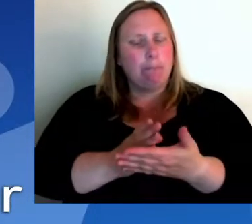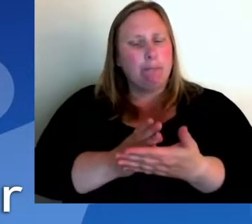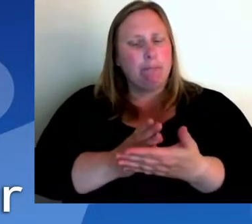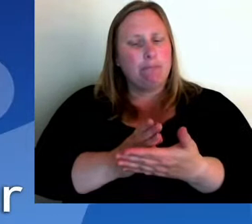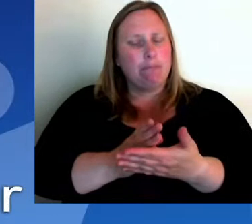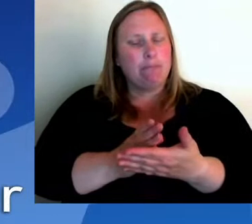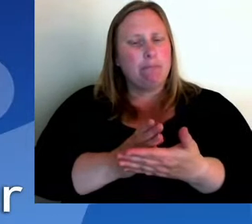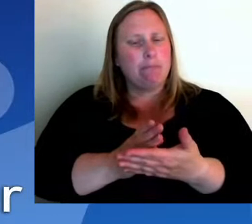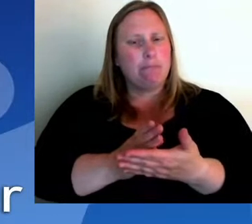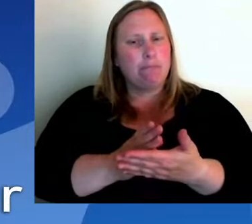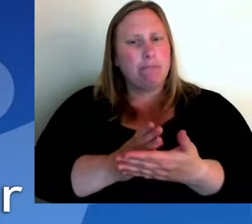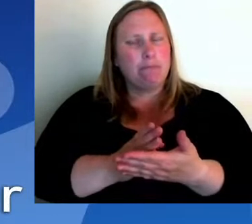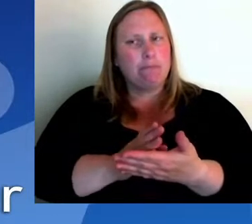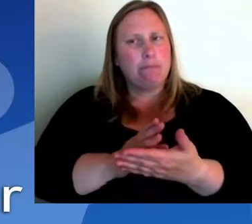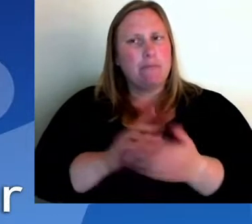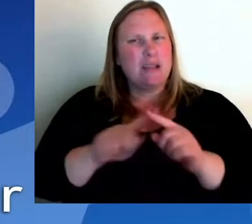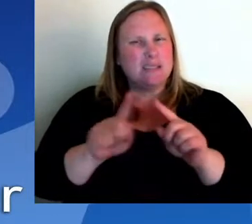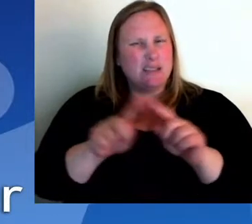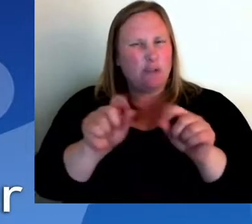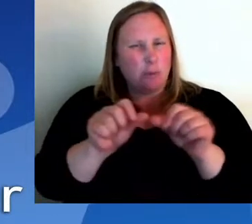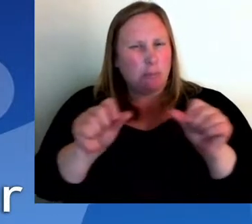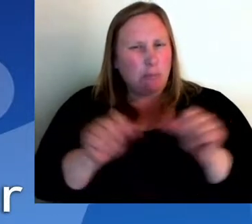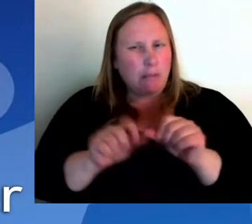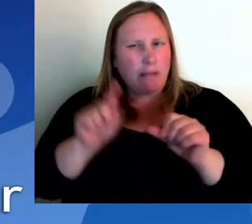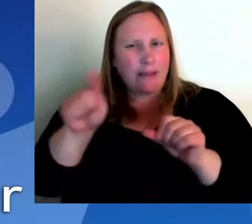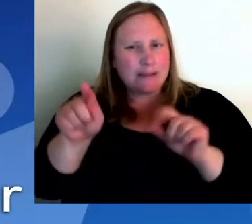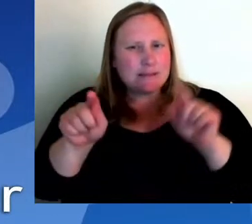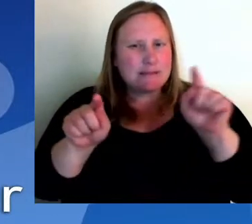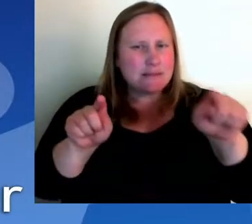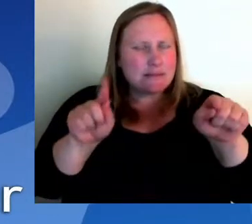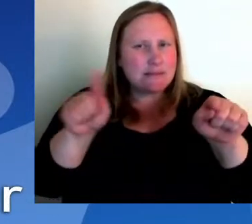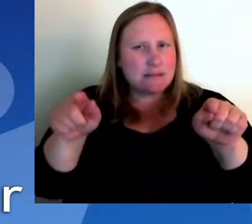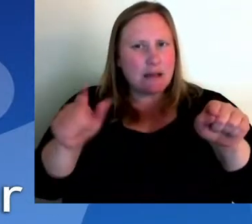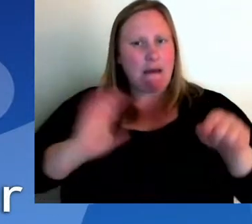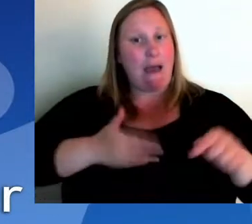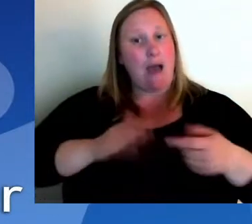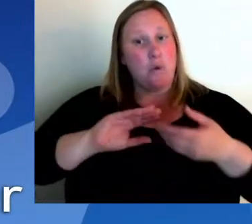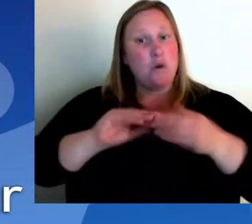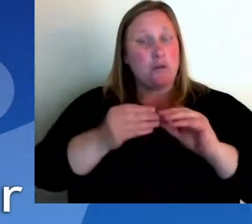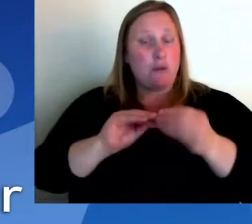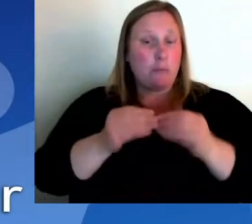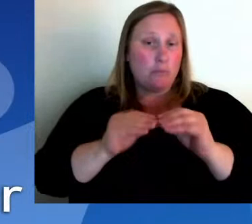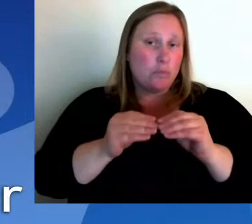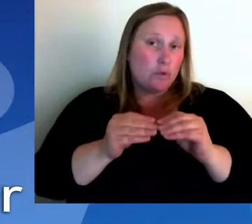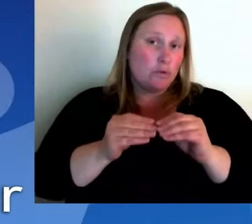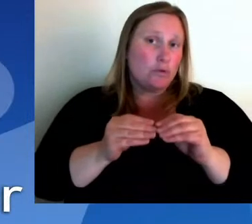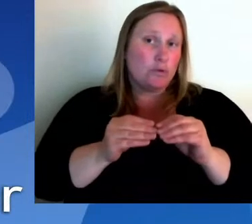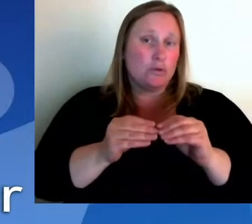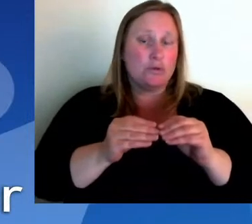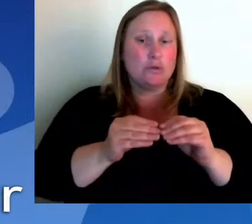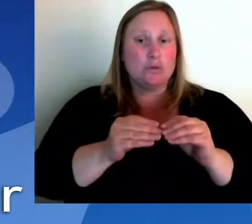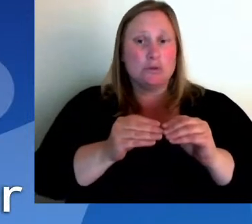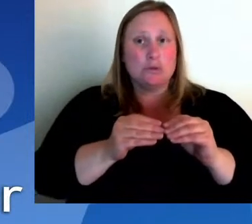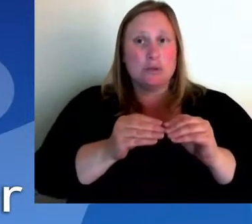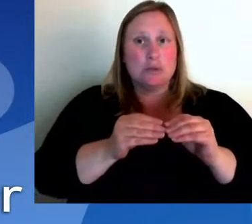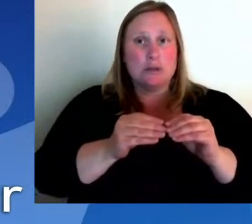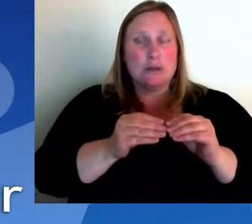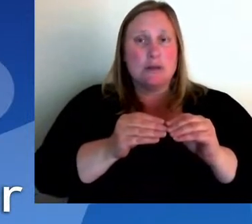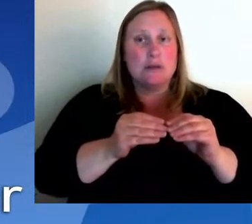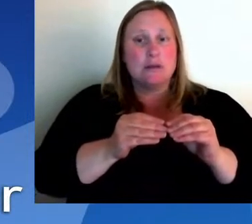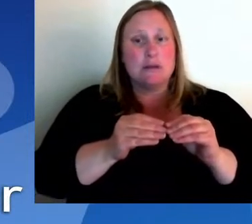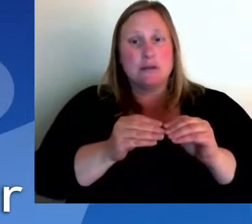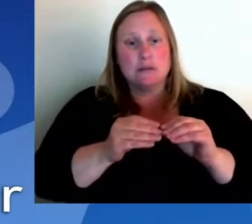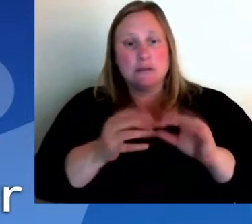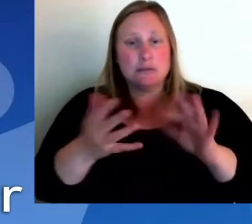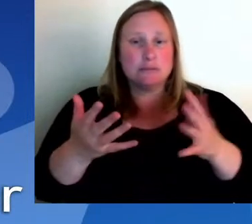places offering, sweep, since our numbers are kind of, not going up as high as far as vaccinations rates as